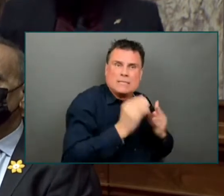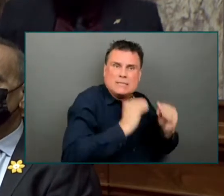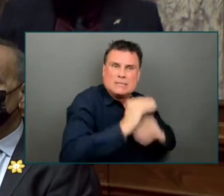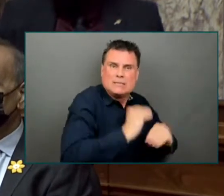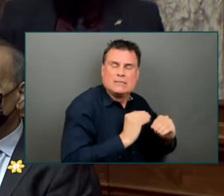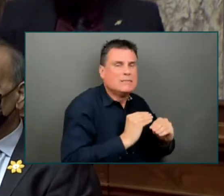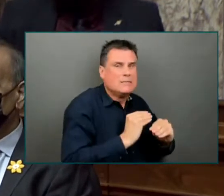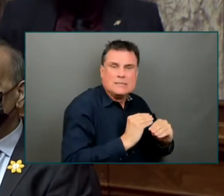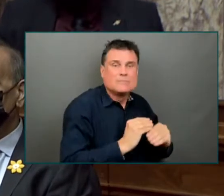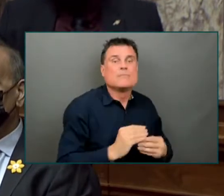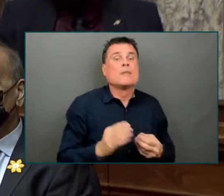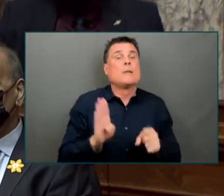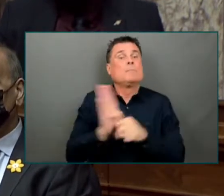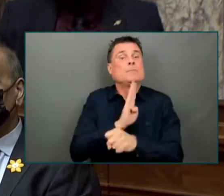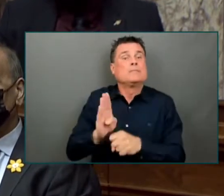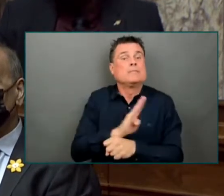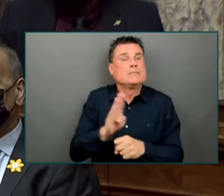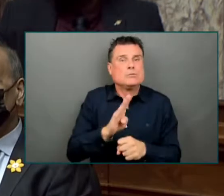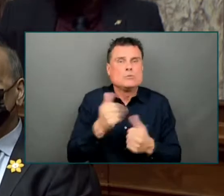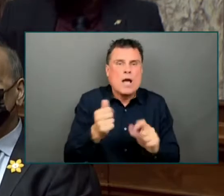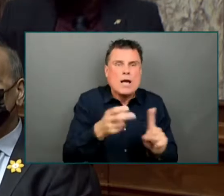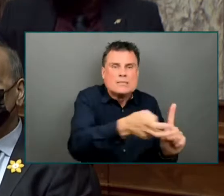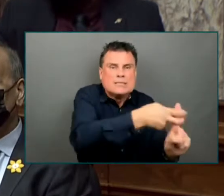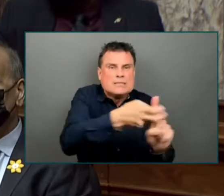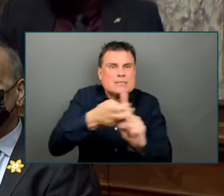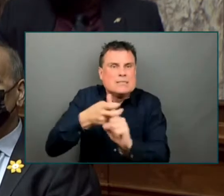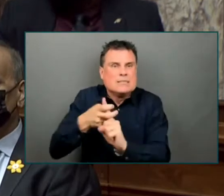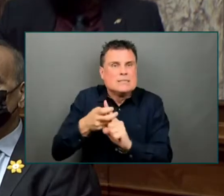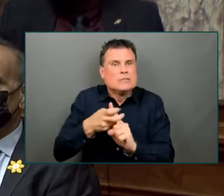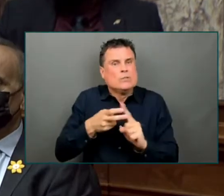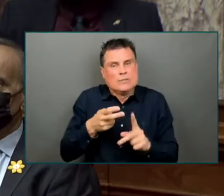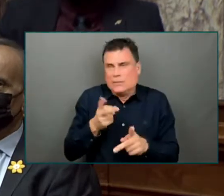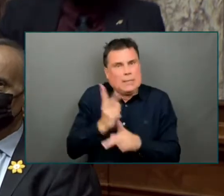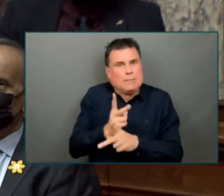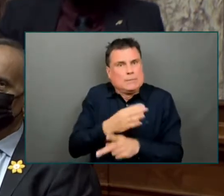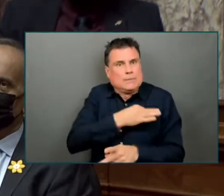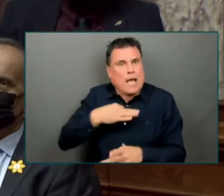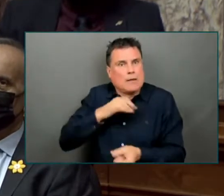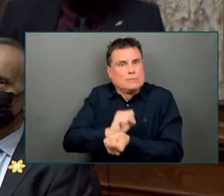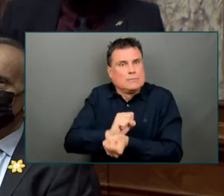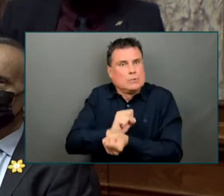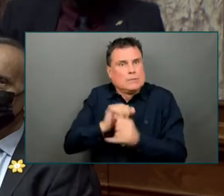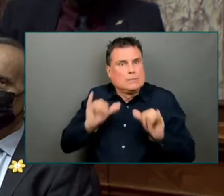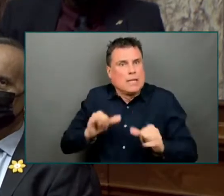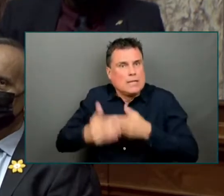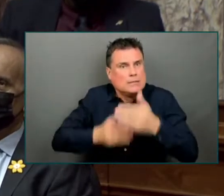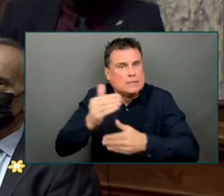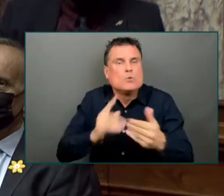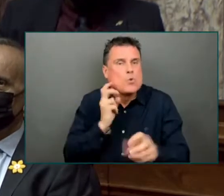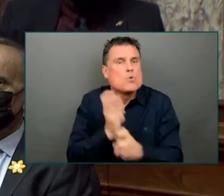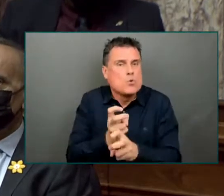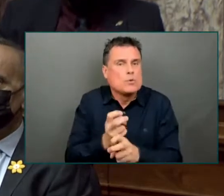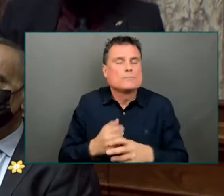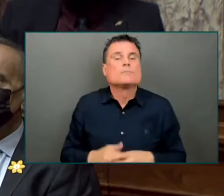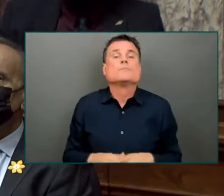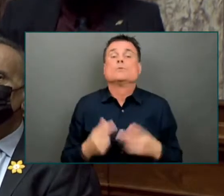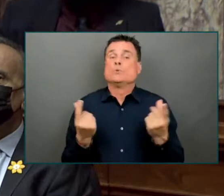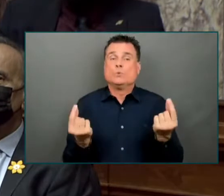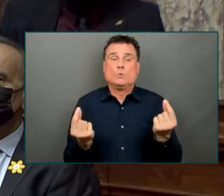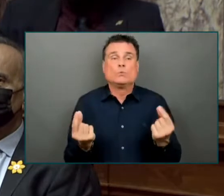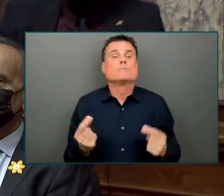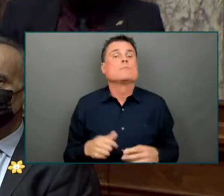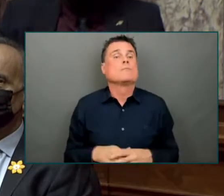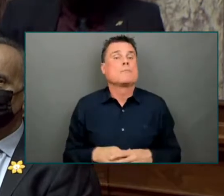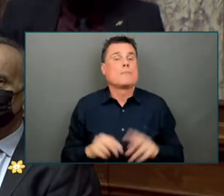to the table with the shared goal of getting more homes built. Budget 2021 provides up to $2 billion